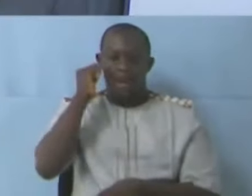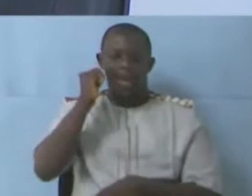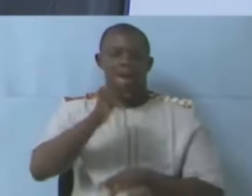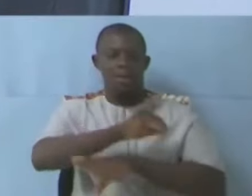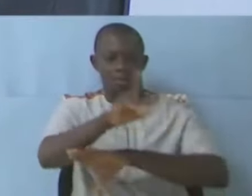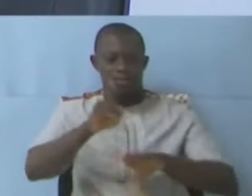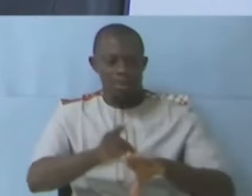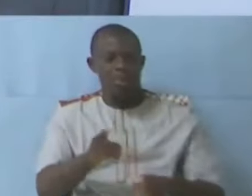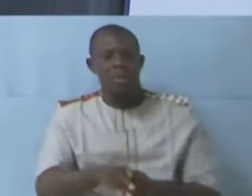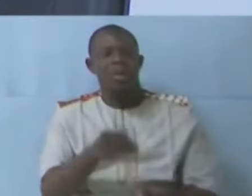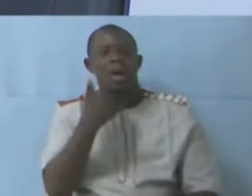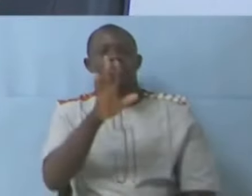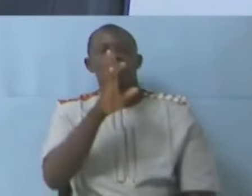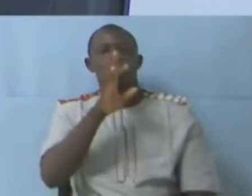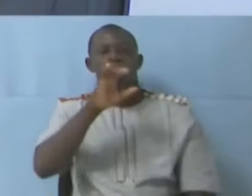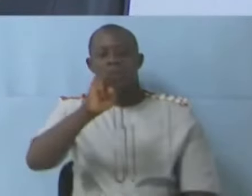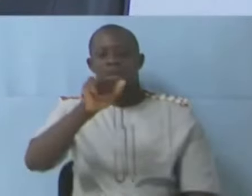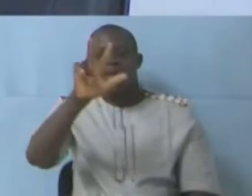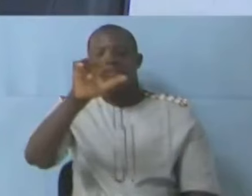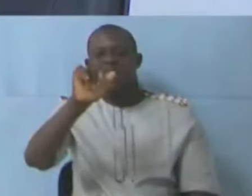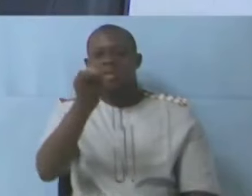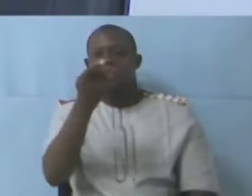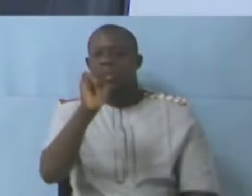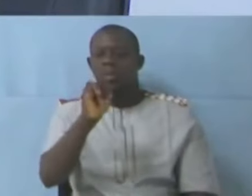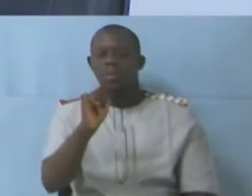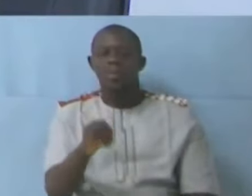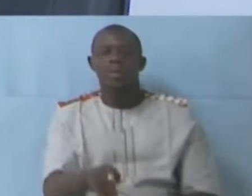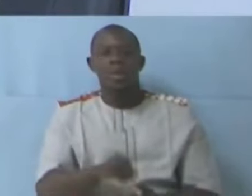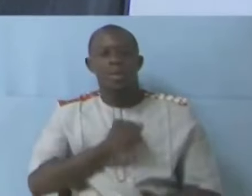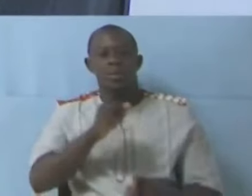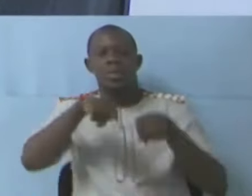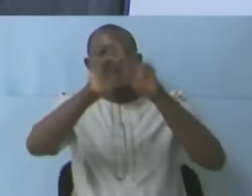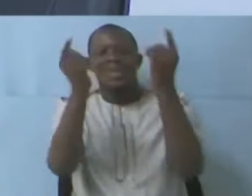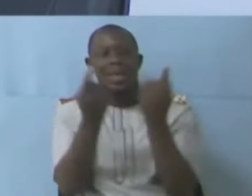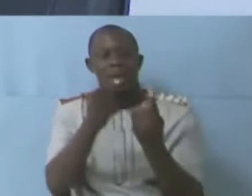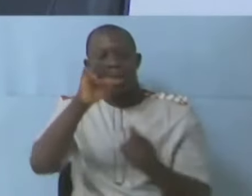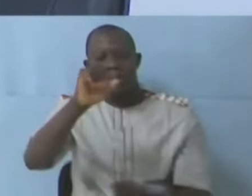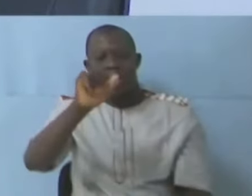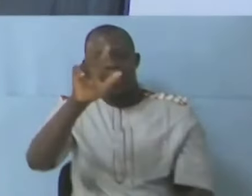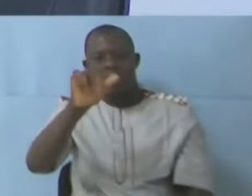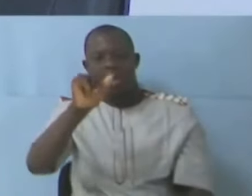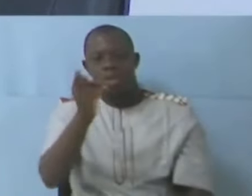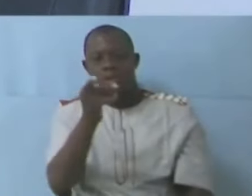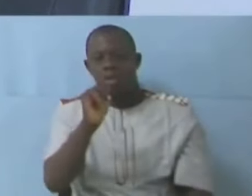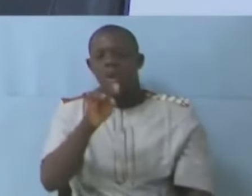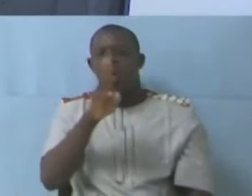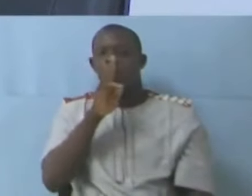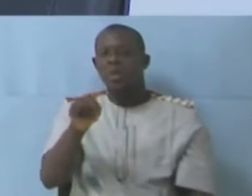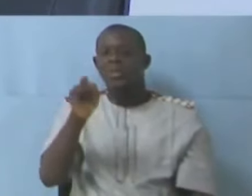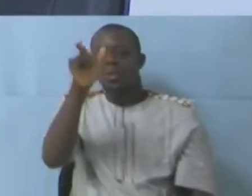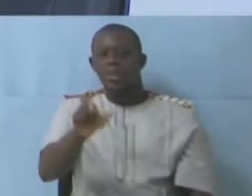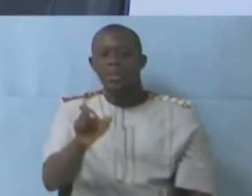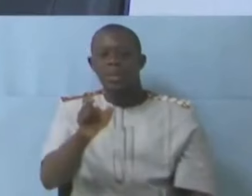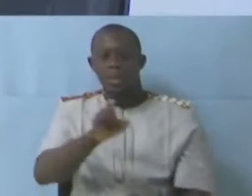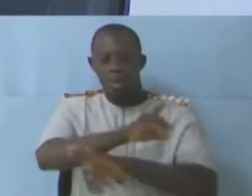So which Savage are you talking about? Savage nga wax ni General Savage. General Savage, what was he at the time at